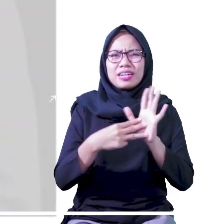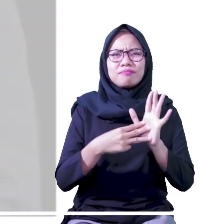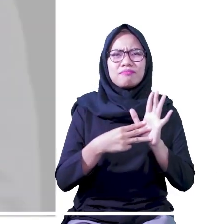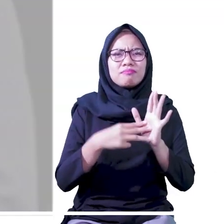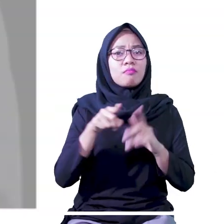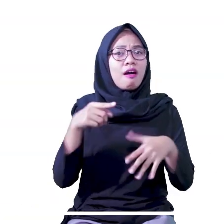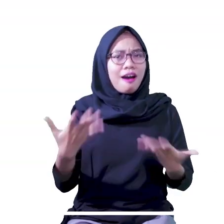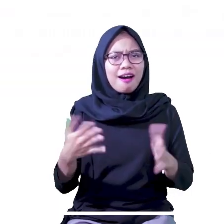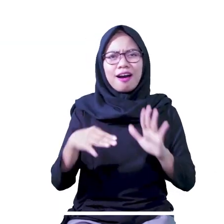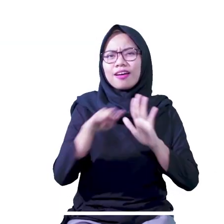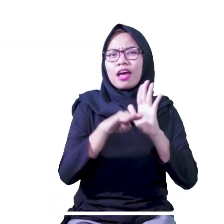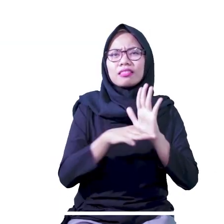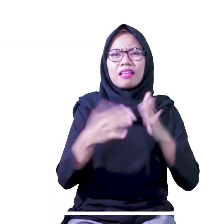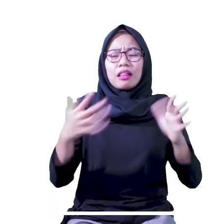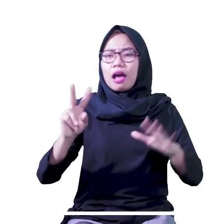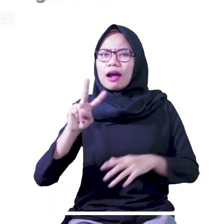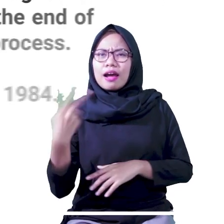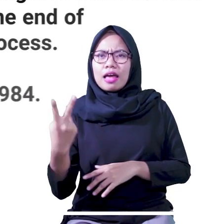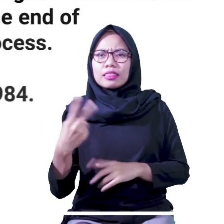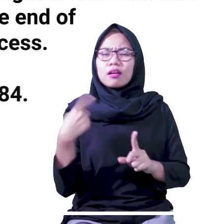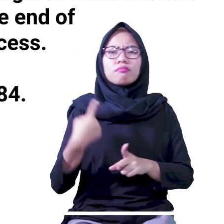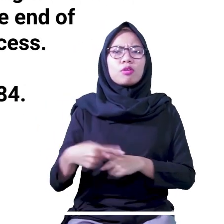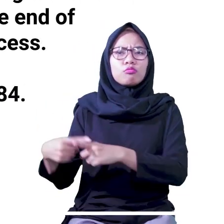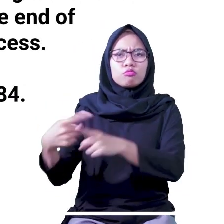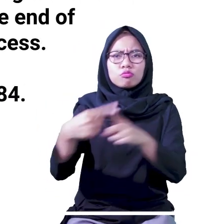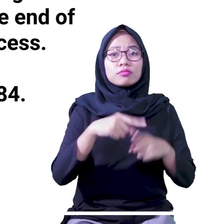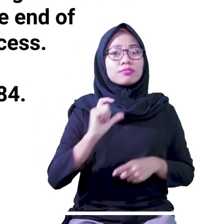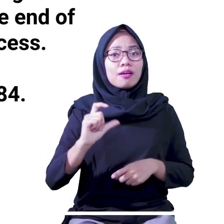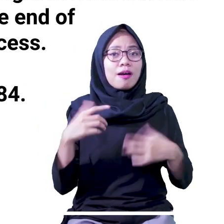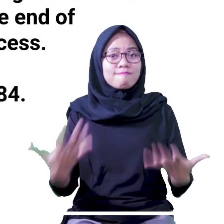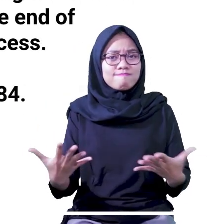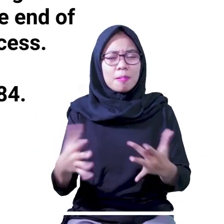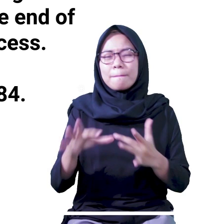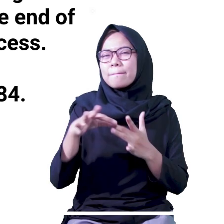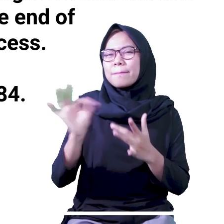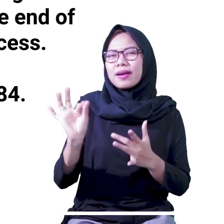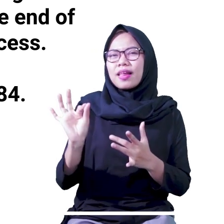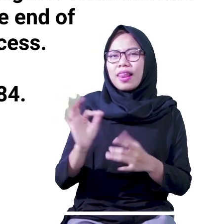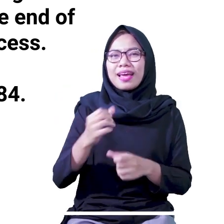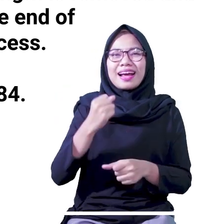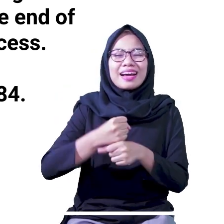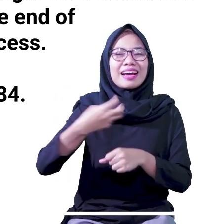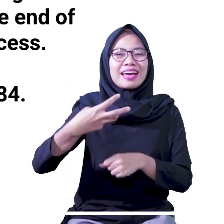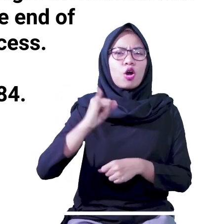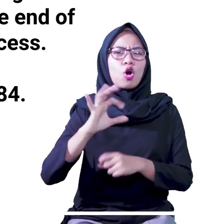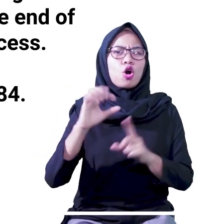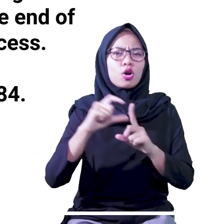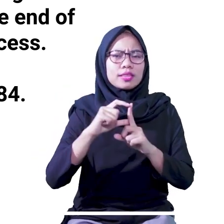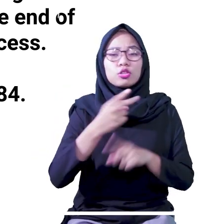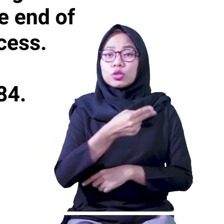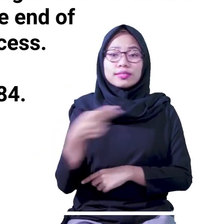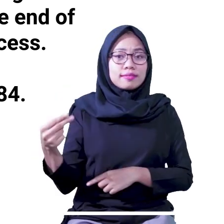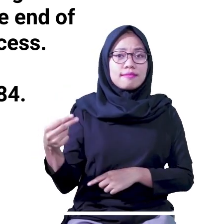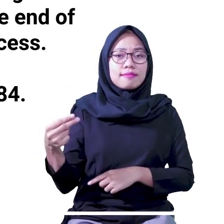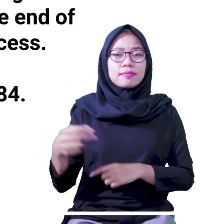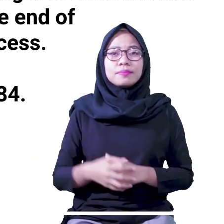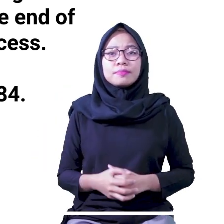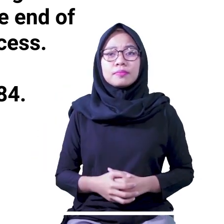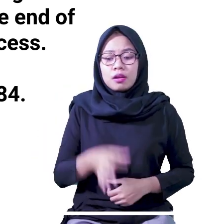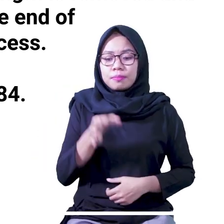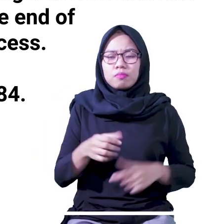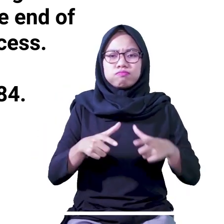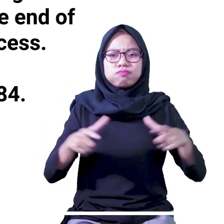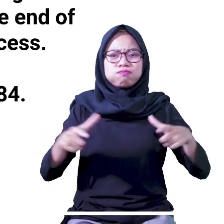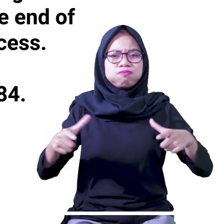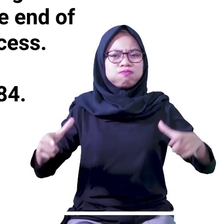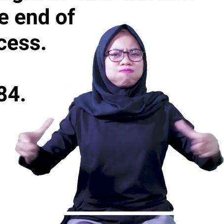Residual terrain modeling is one of the remove-restore calculation methods that was chosen for Indonesia's Geoid modeling, which takes into